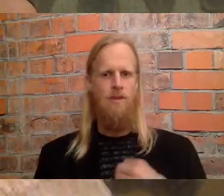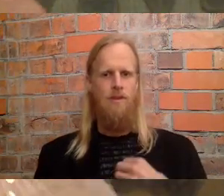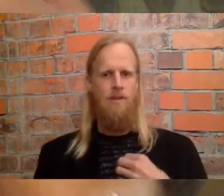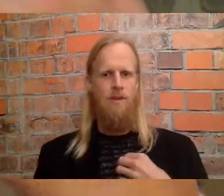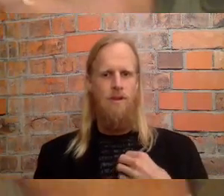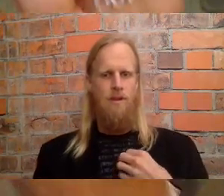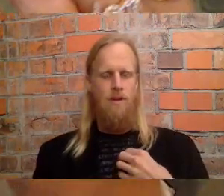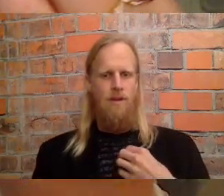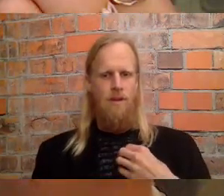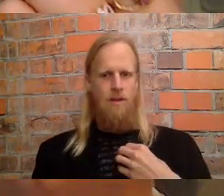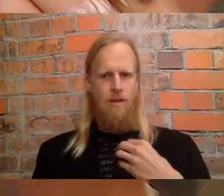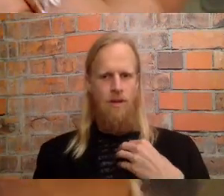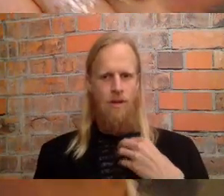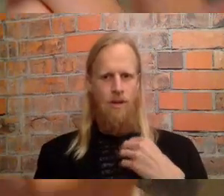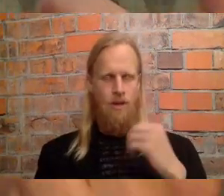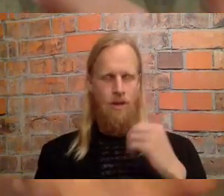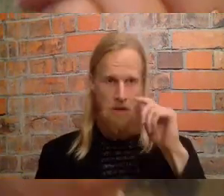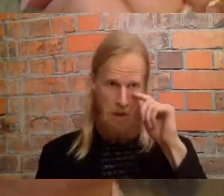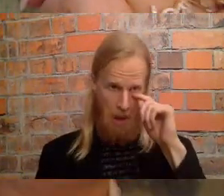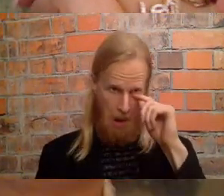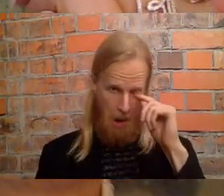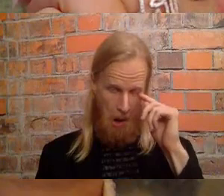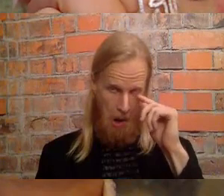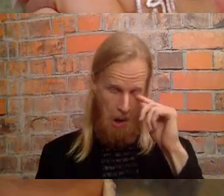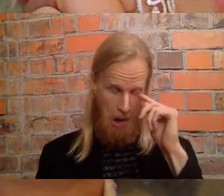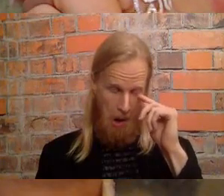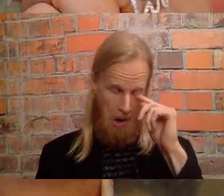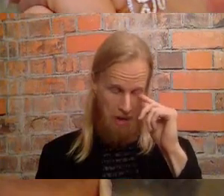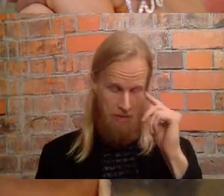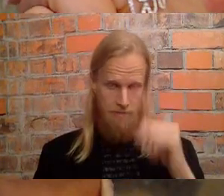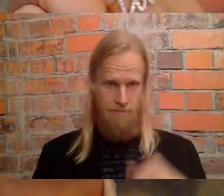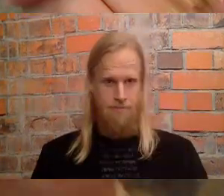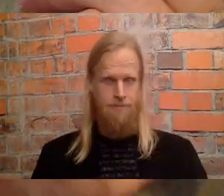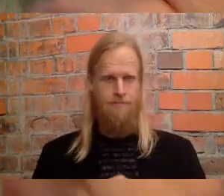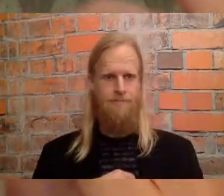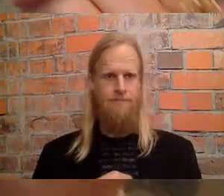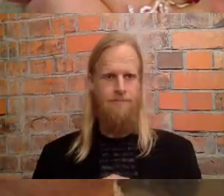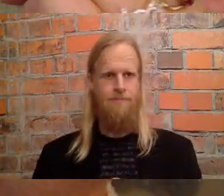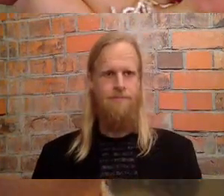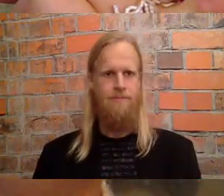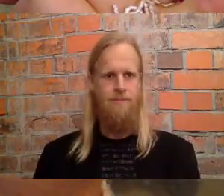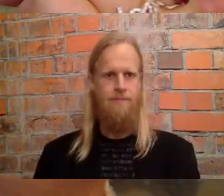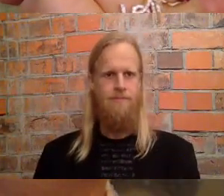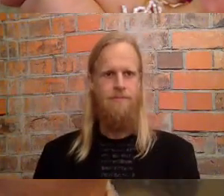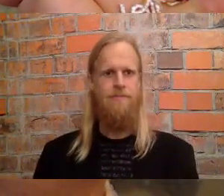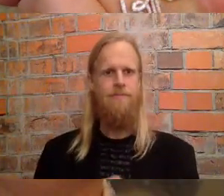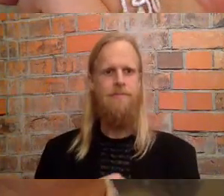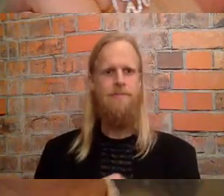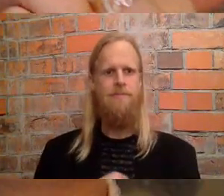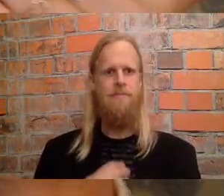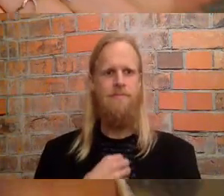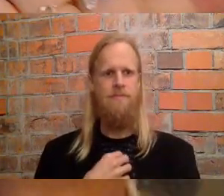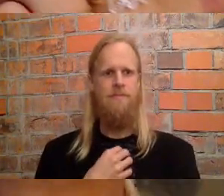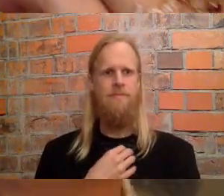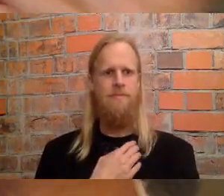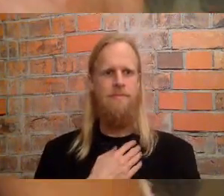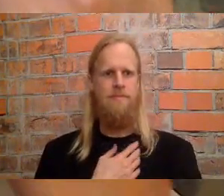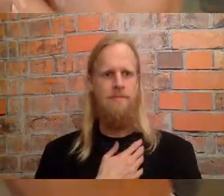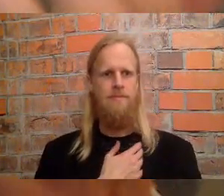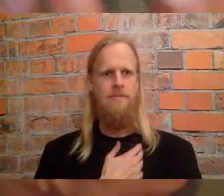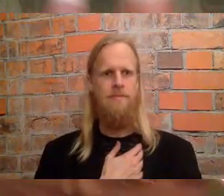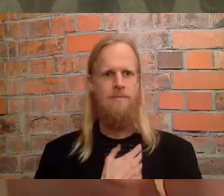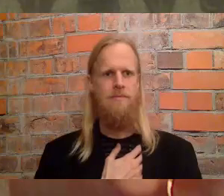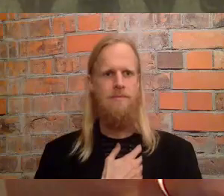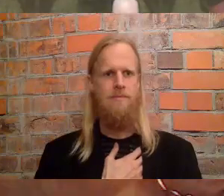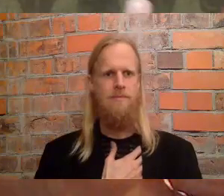the behalf of others? Am I willing to step past my fear on behalf of